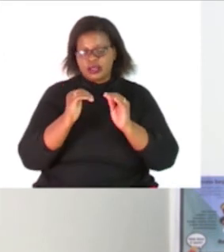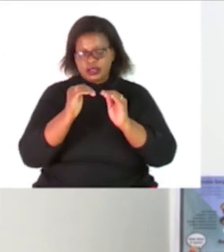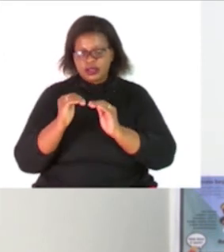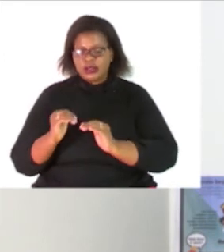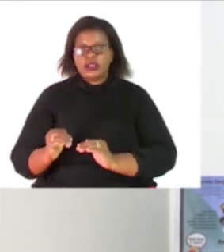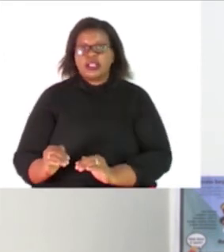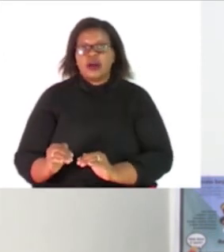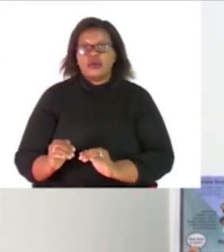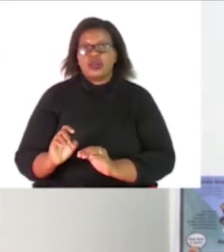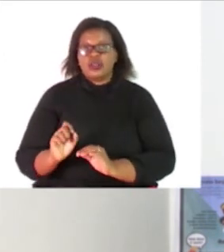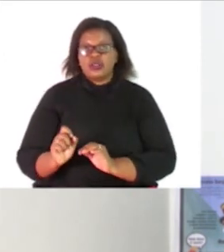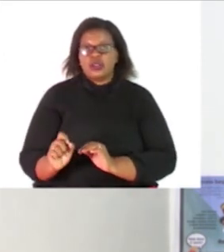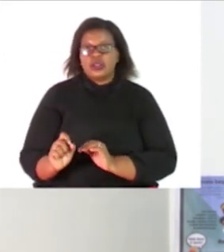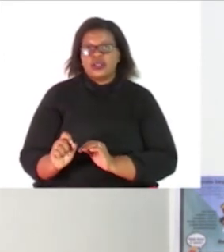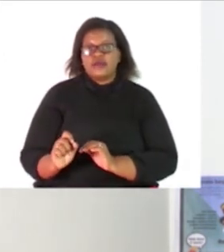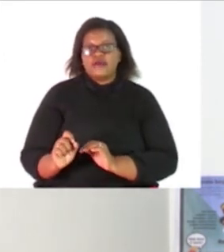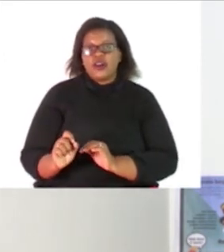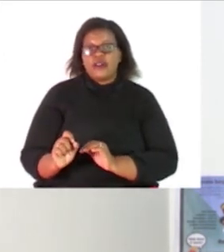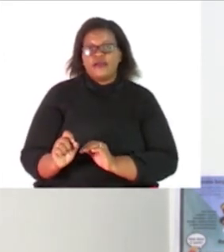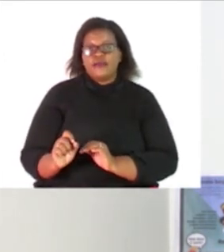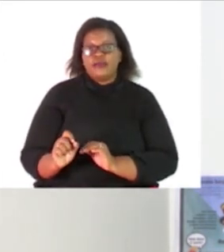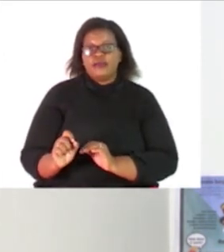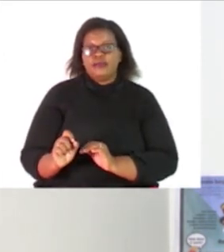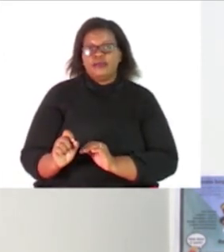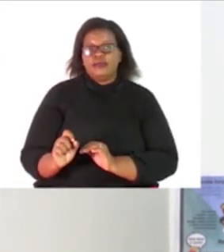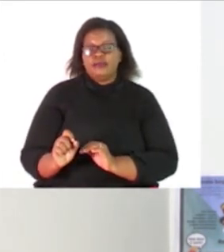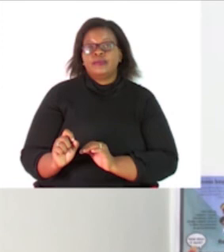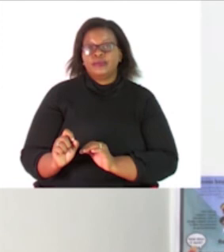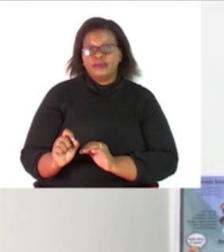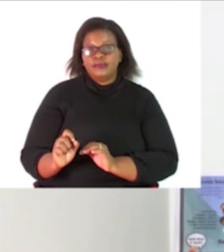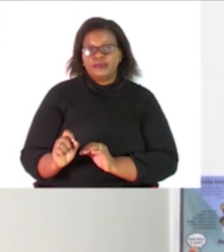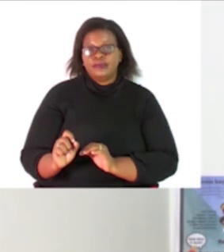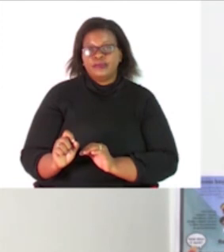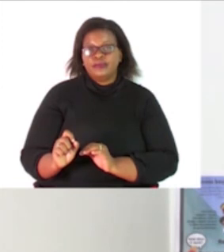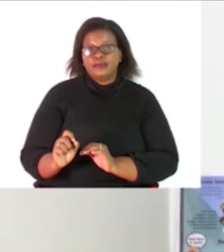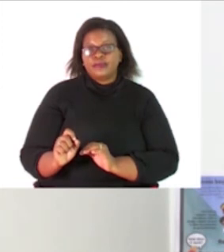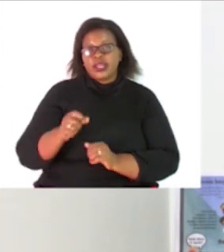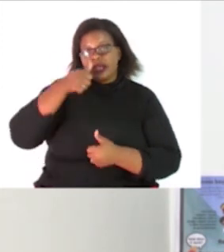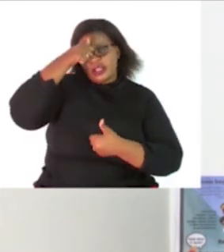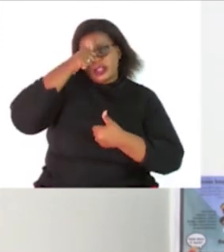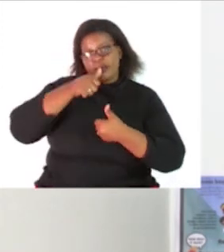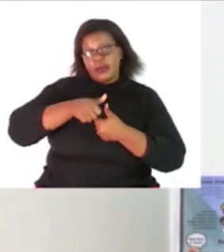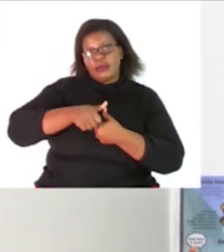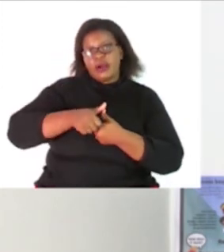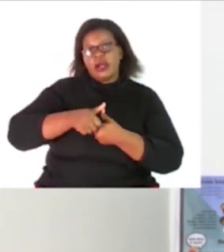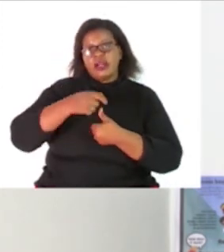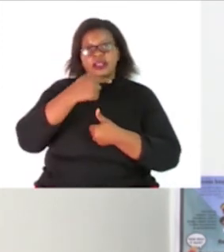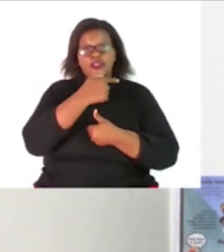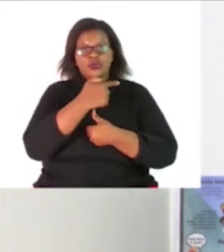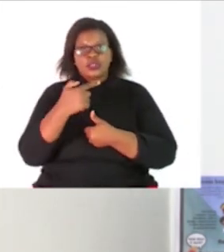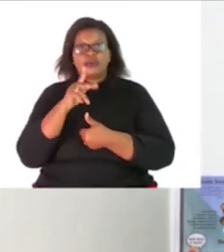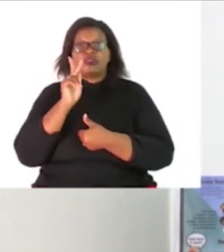write our 5? Up there. We write it down there. And remember, the next step is